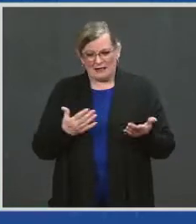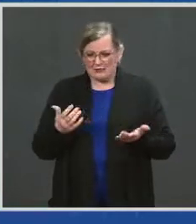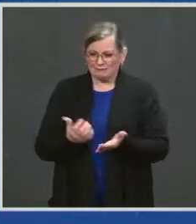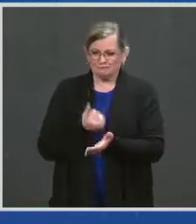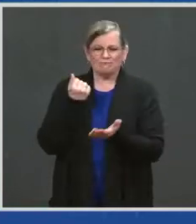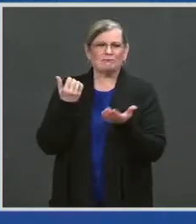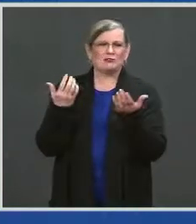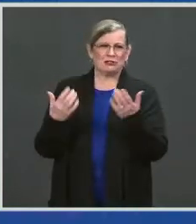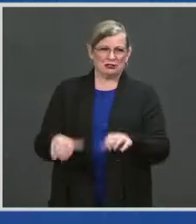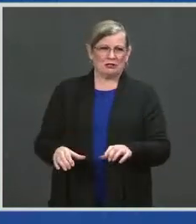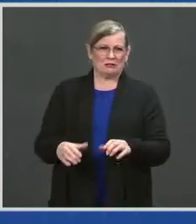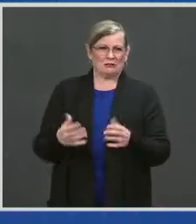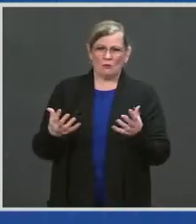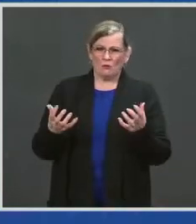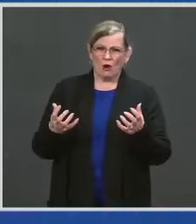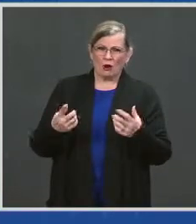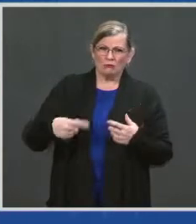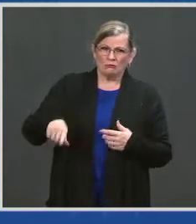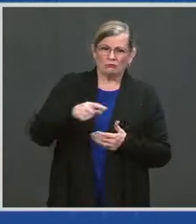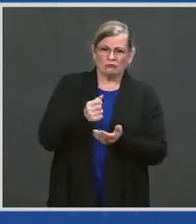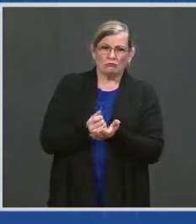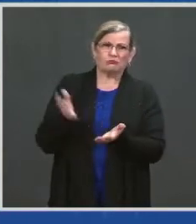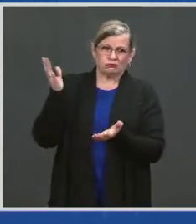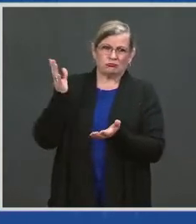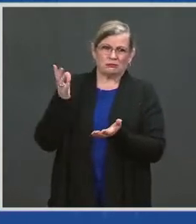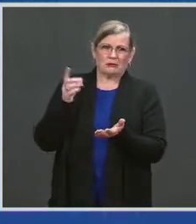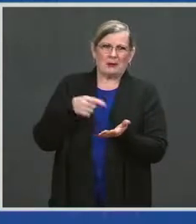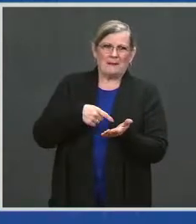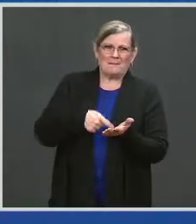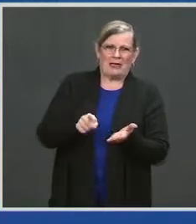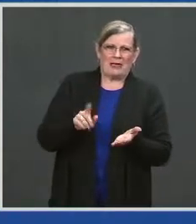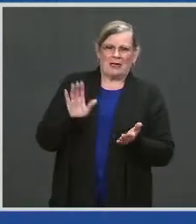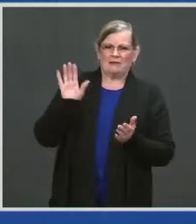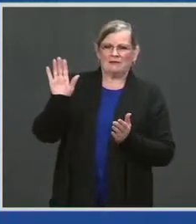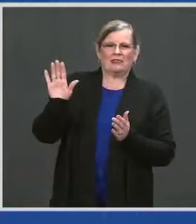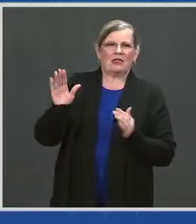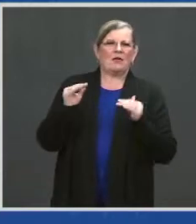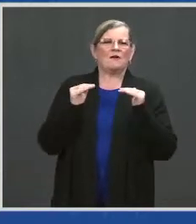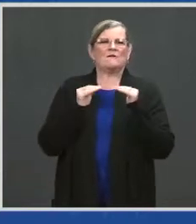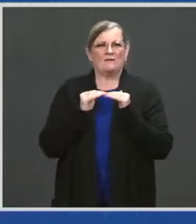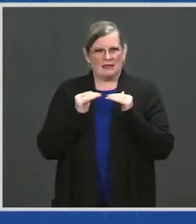share. And it won't raise a penny tax on a family making less than